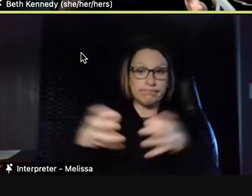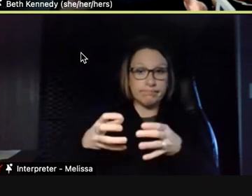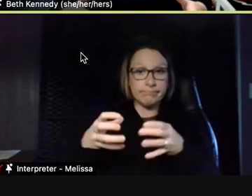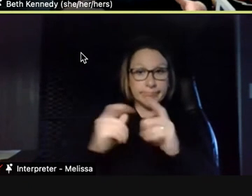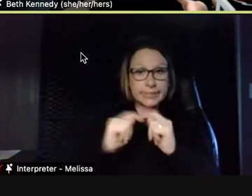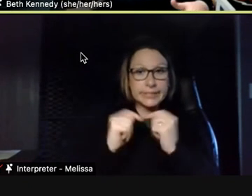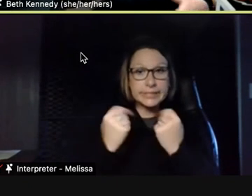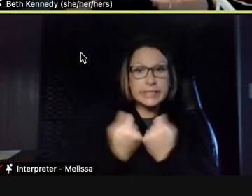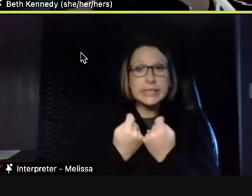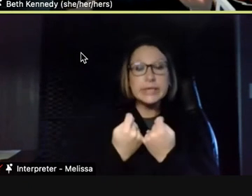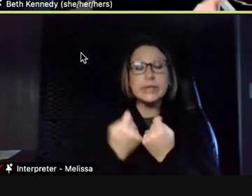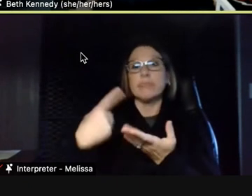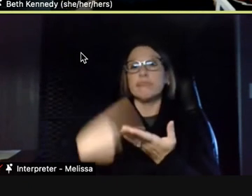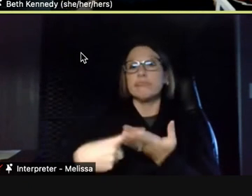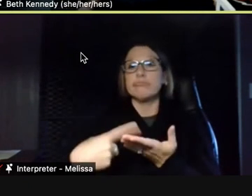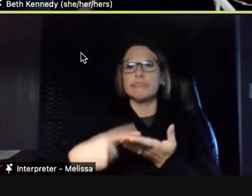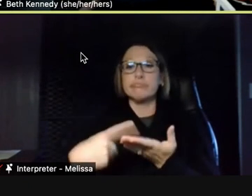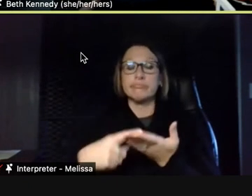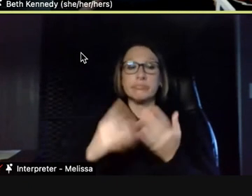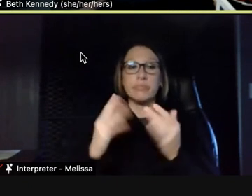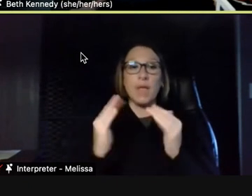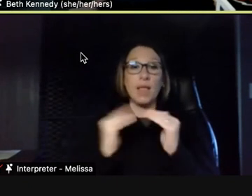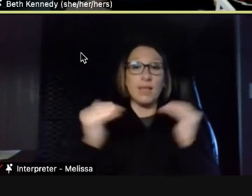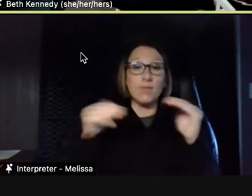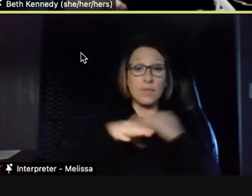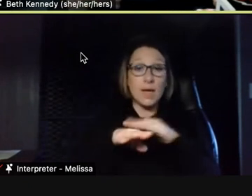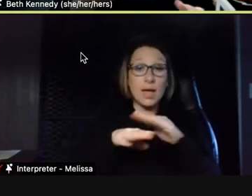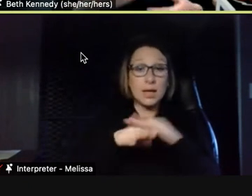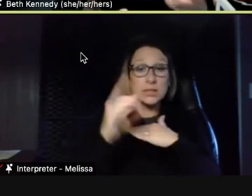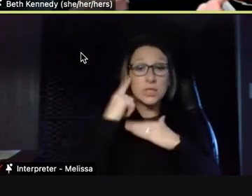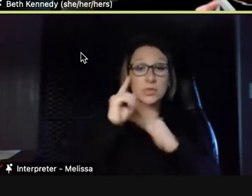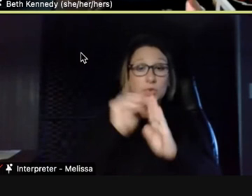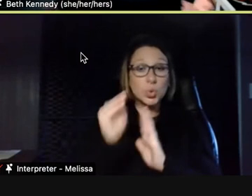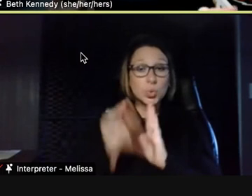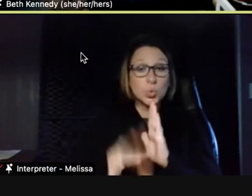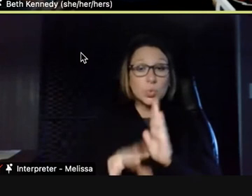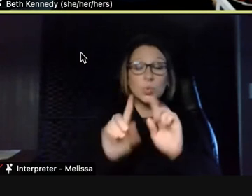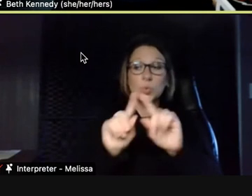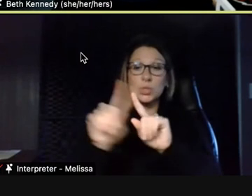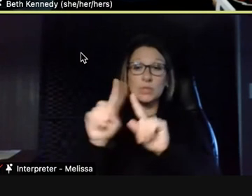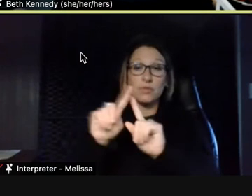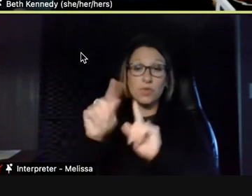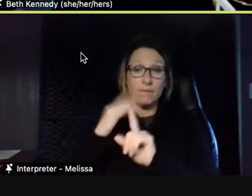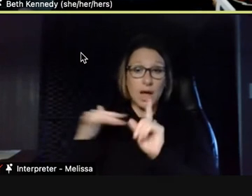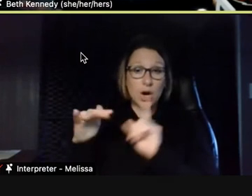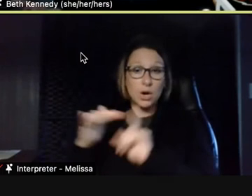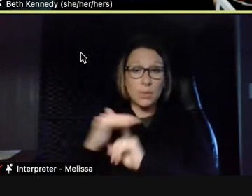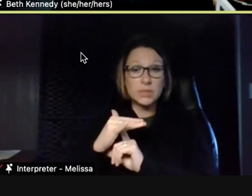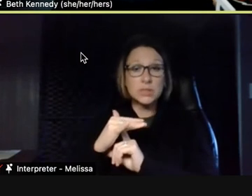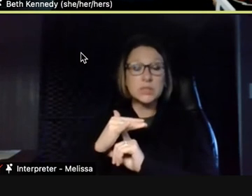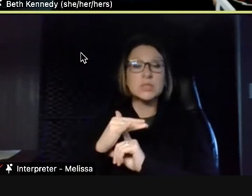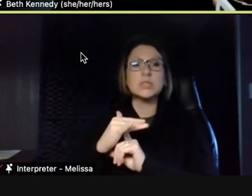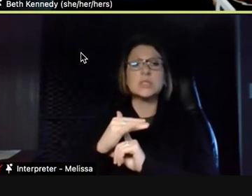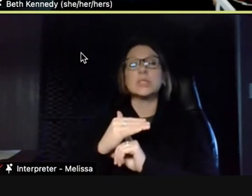about level of access for the student in the different environments that they're in. What